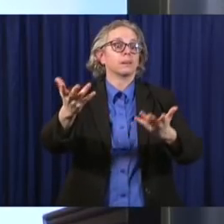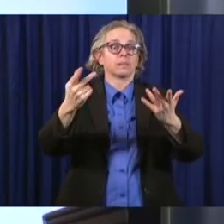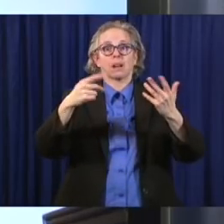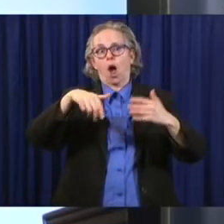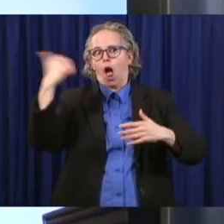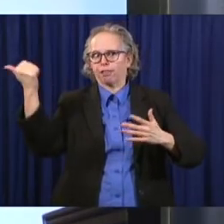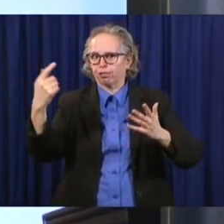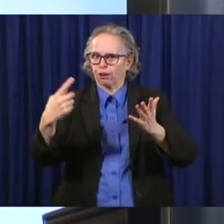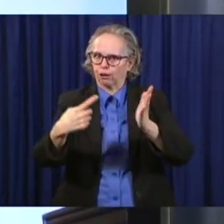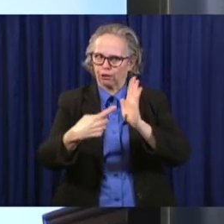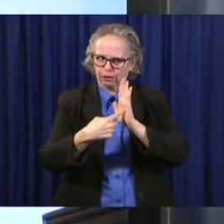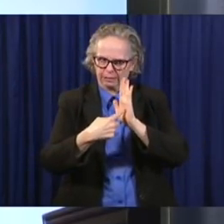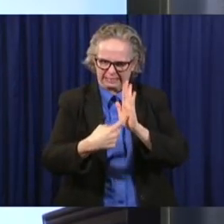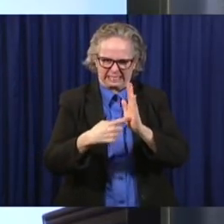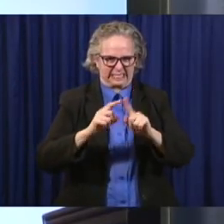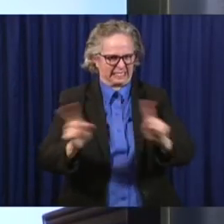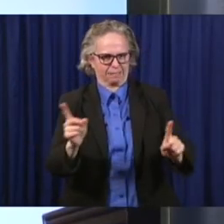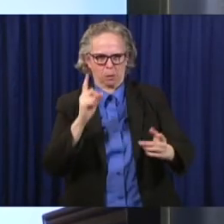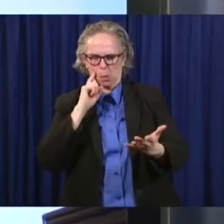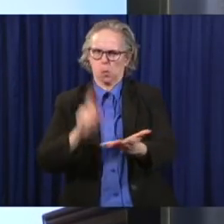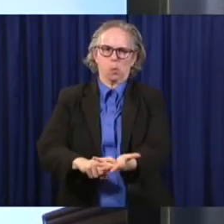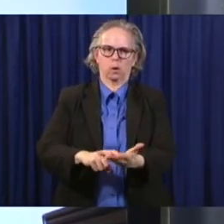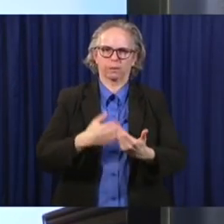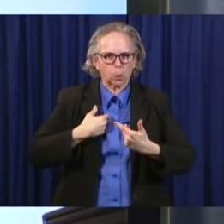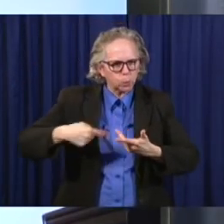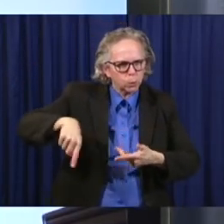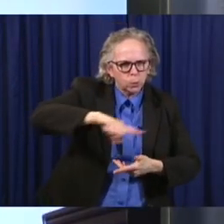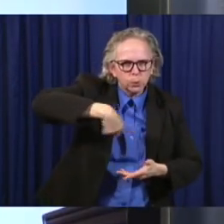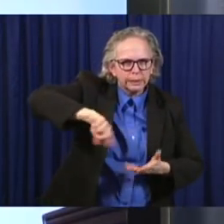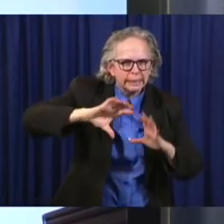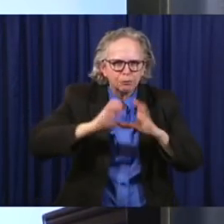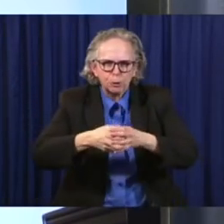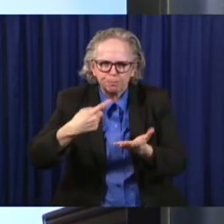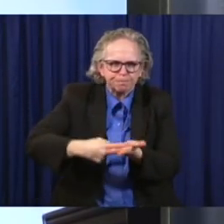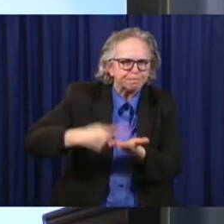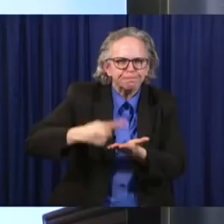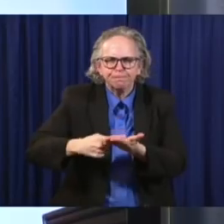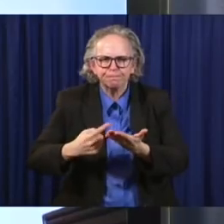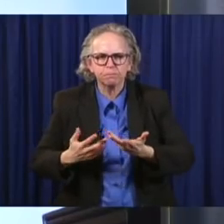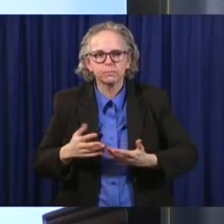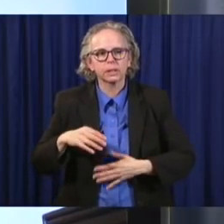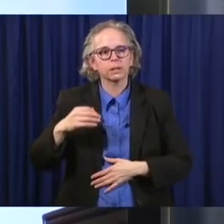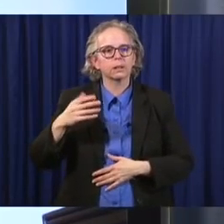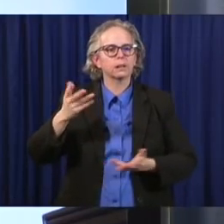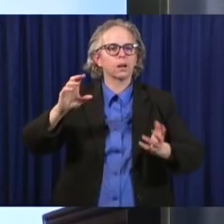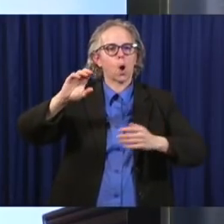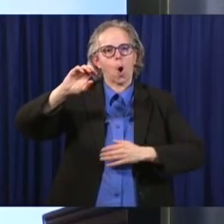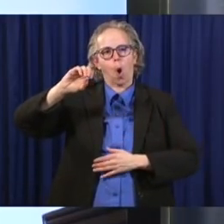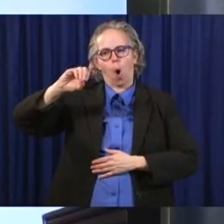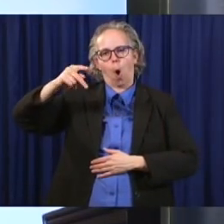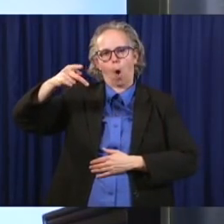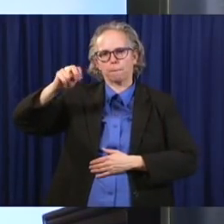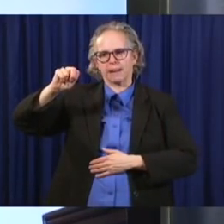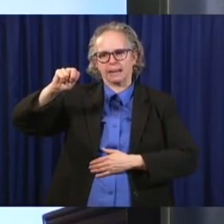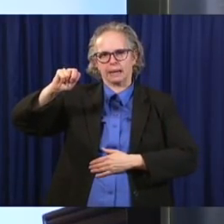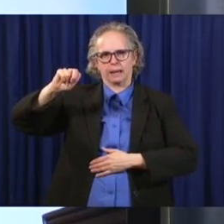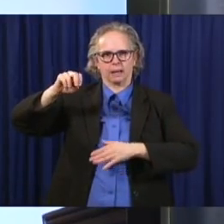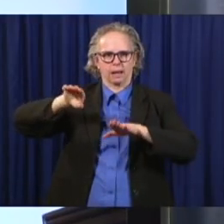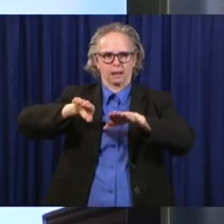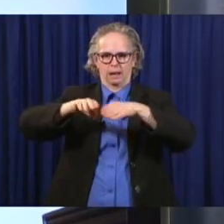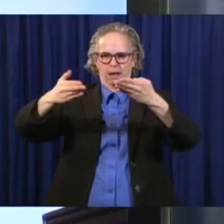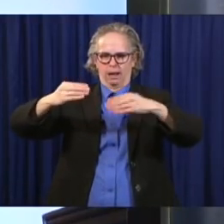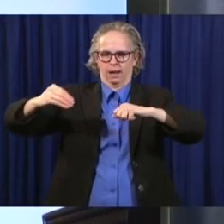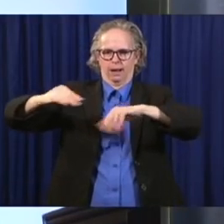we talked about this idea of open congregate space. So open congregate area will remain closed during this